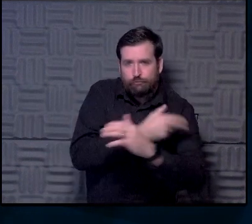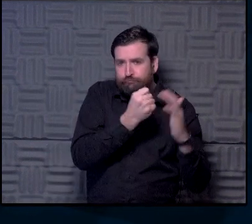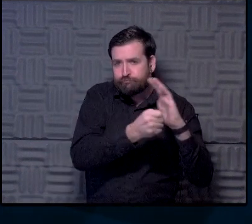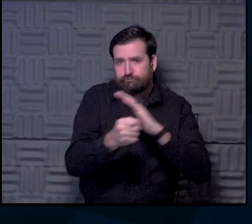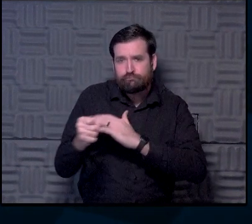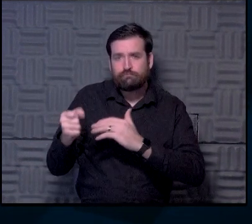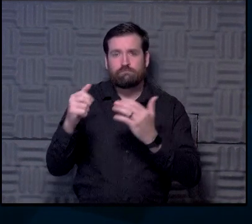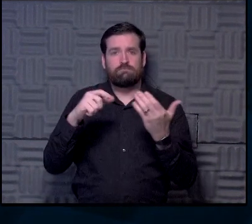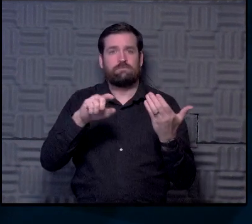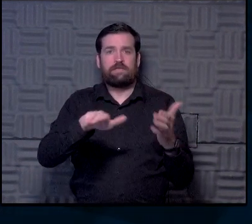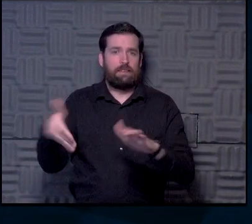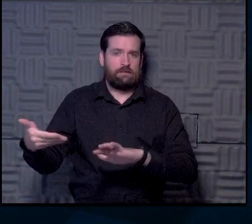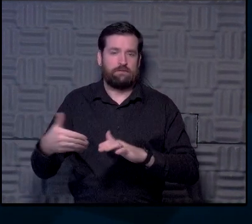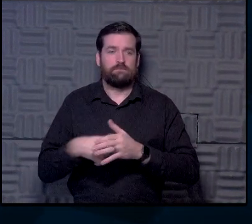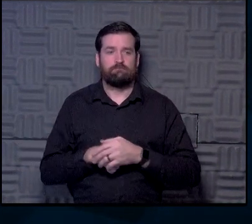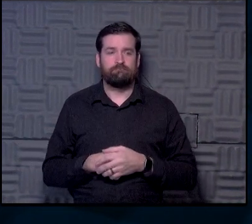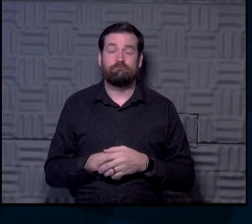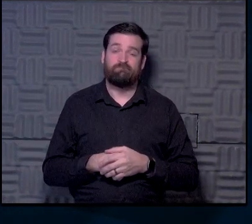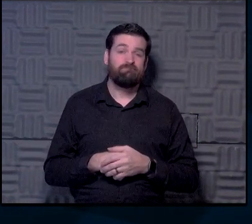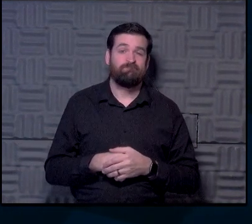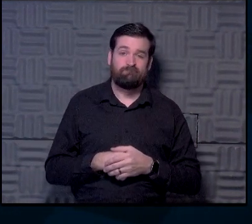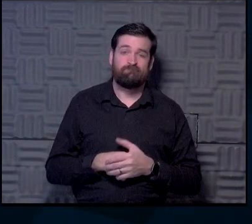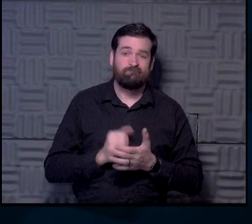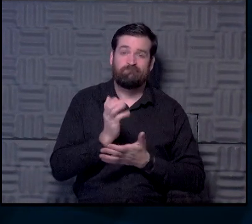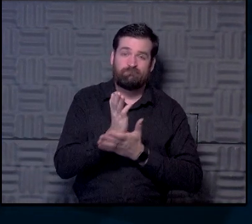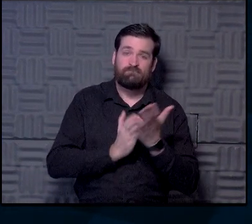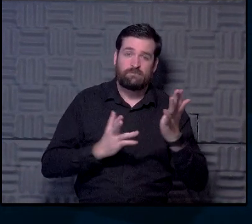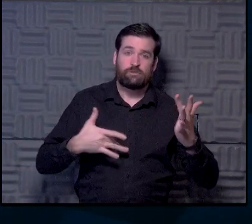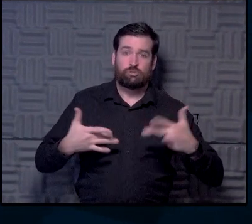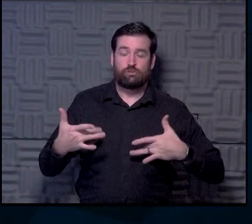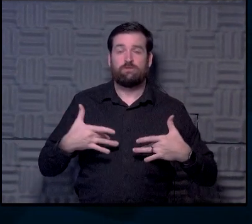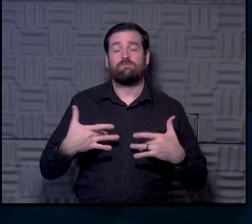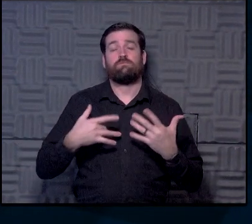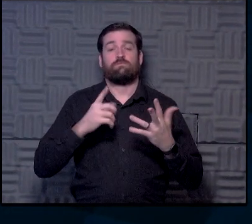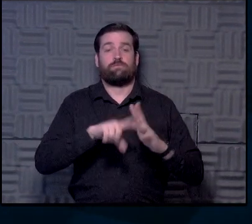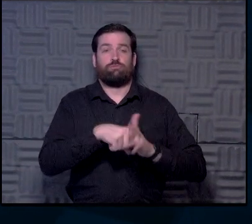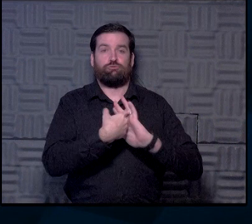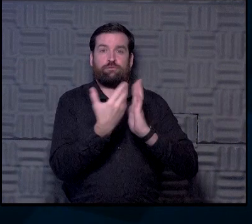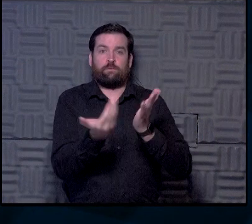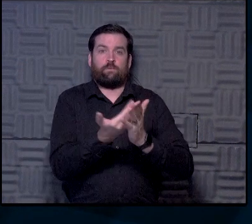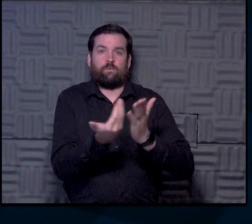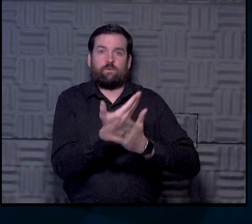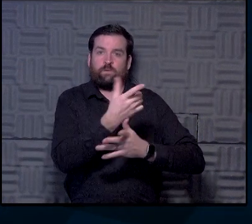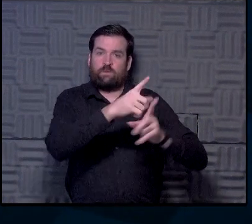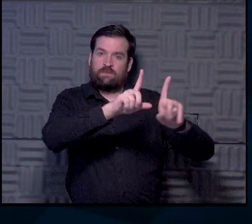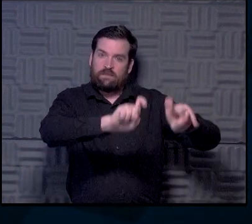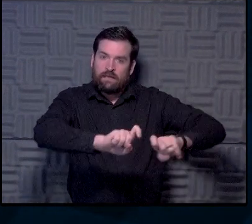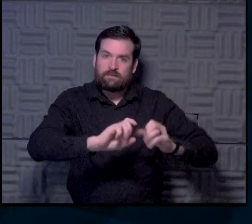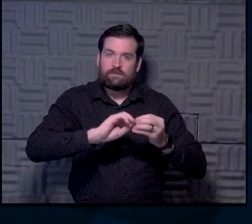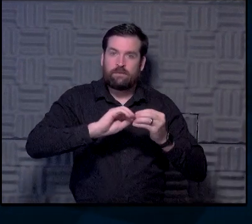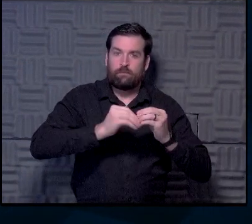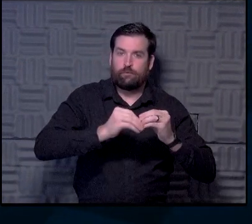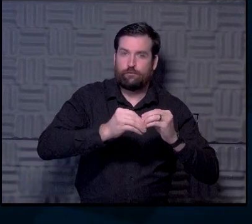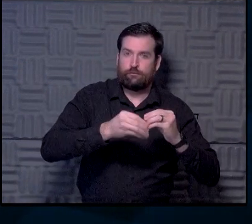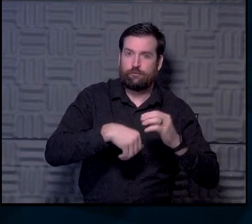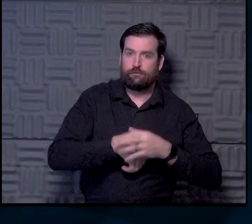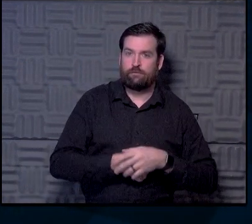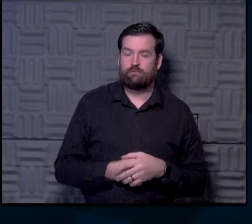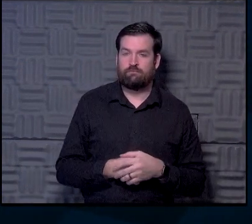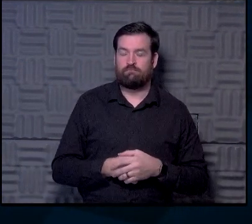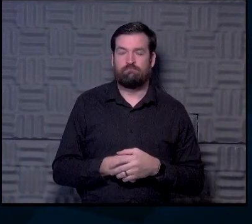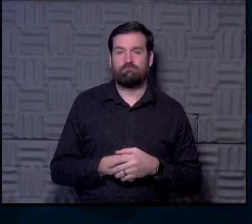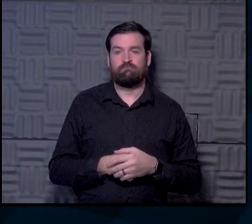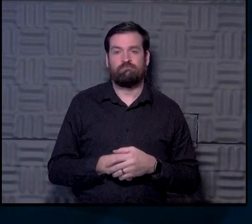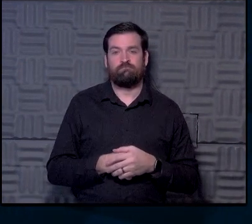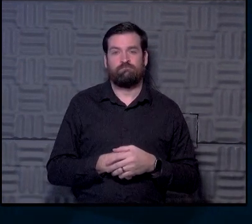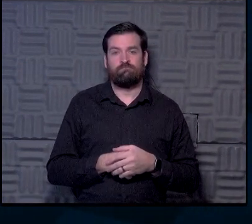And there's some concern here, even starting with the new test number. That we haven't